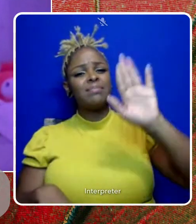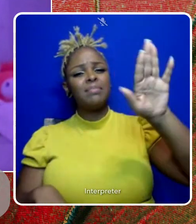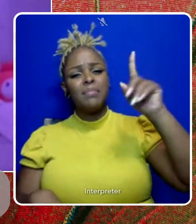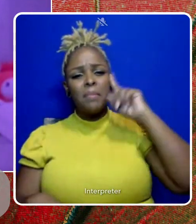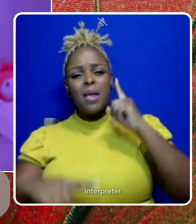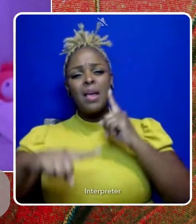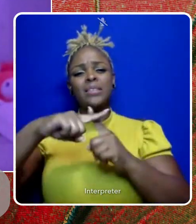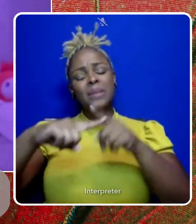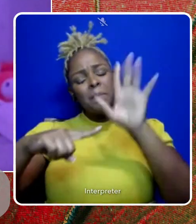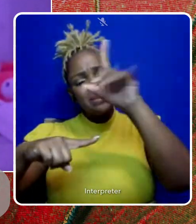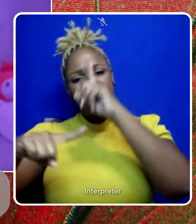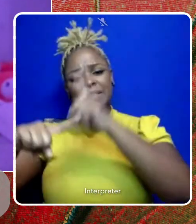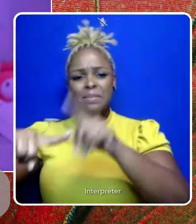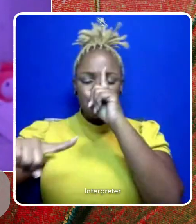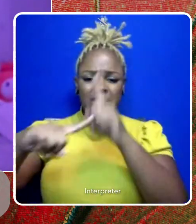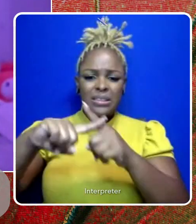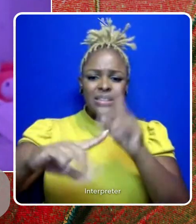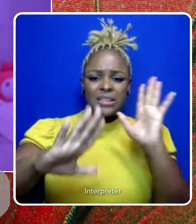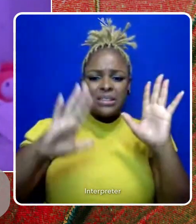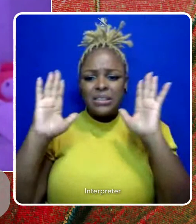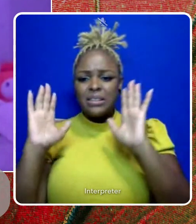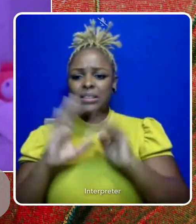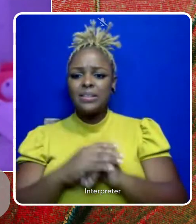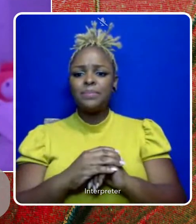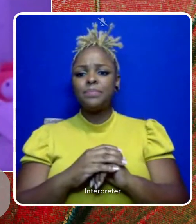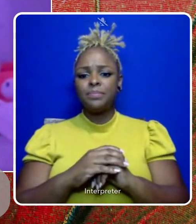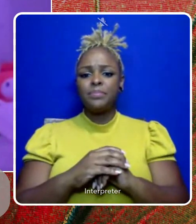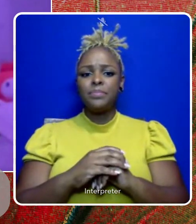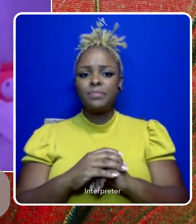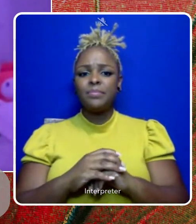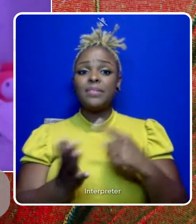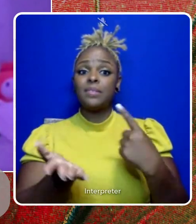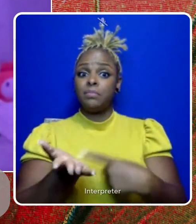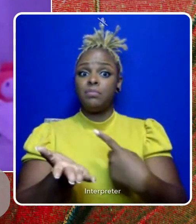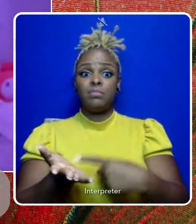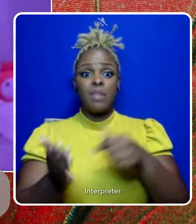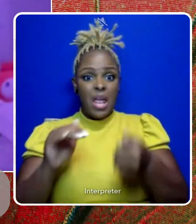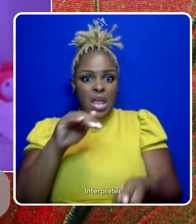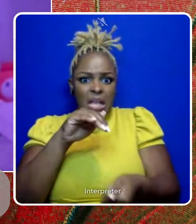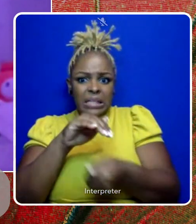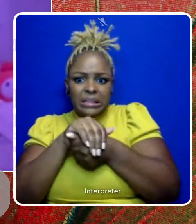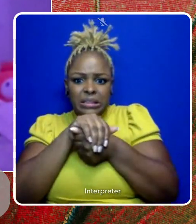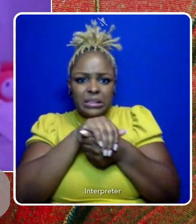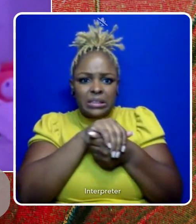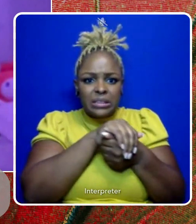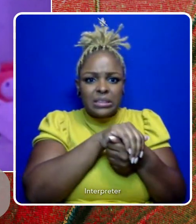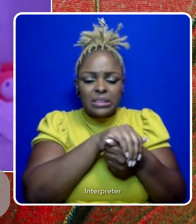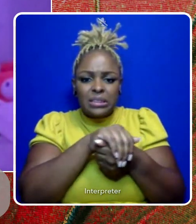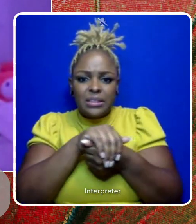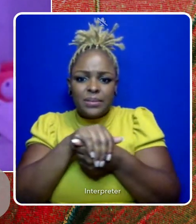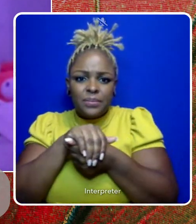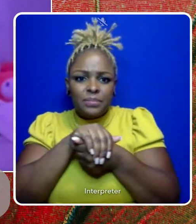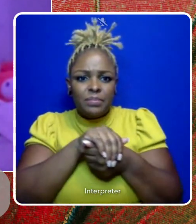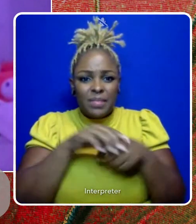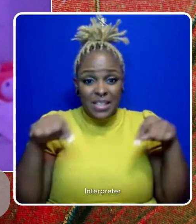keeping them hidden under the floorboards. This is the American dream.